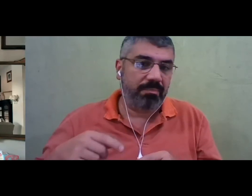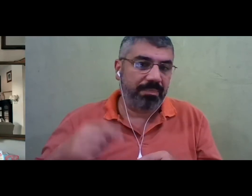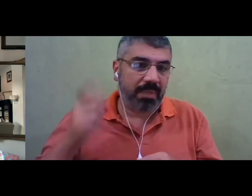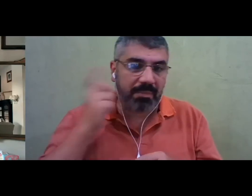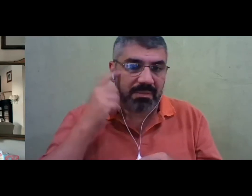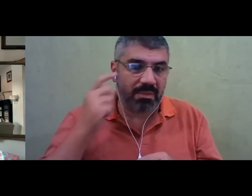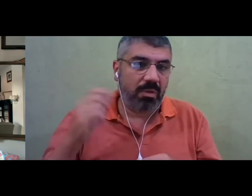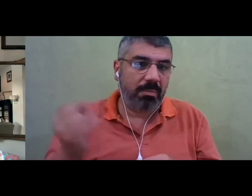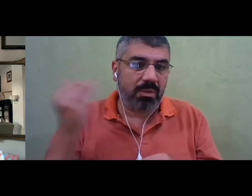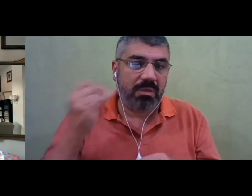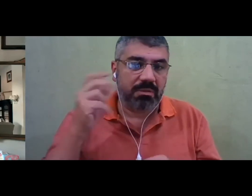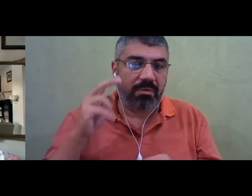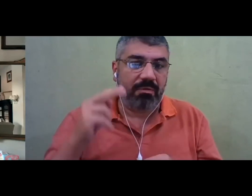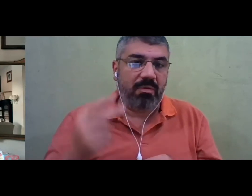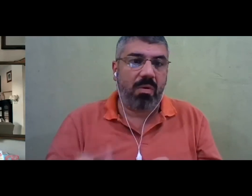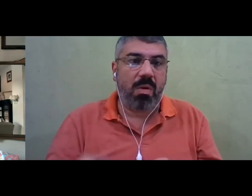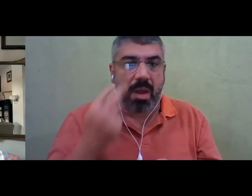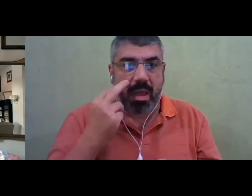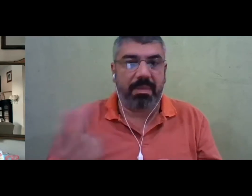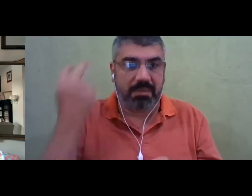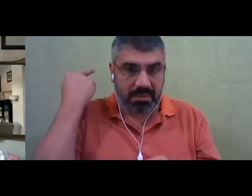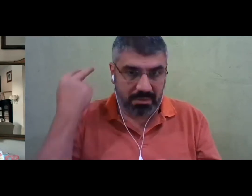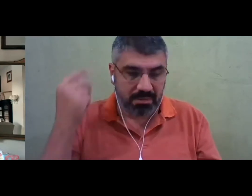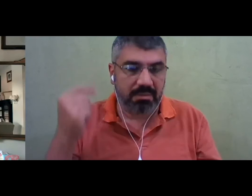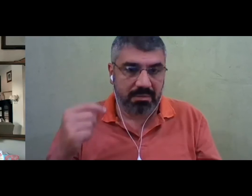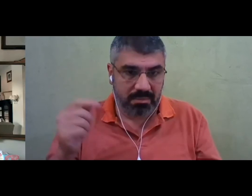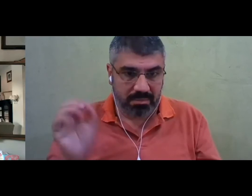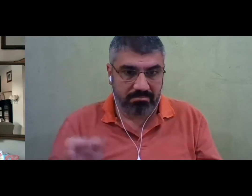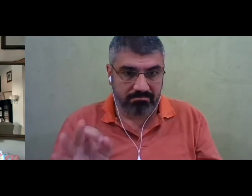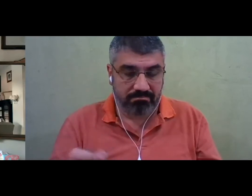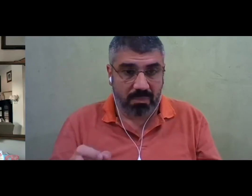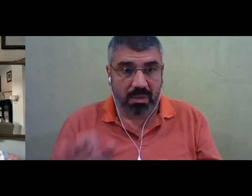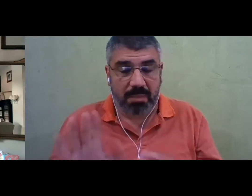the point you choose to stop at, that's the ideological